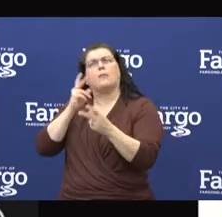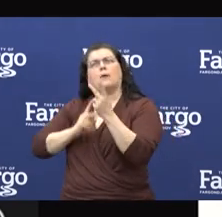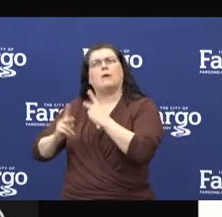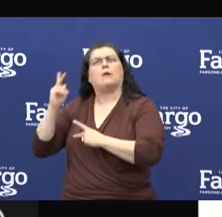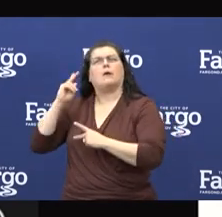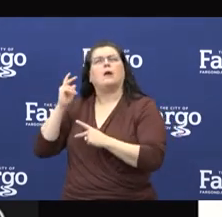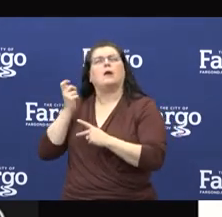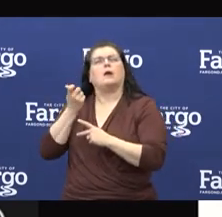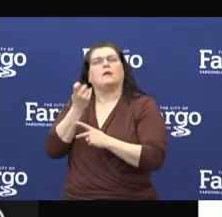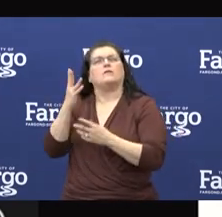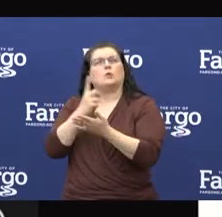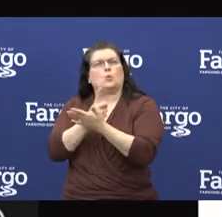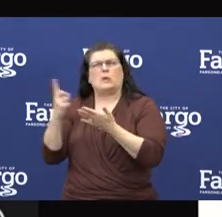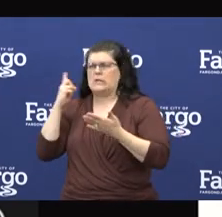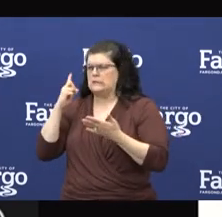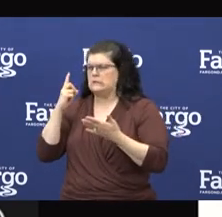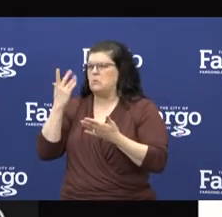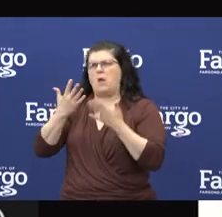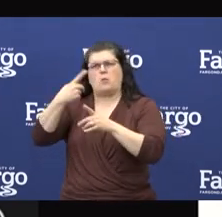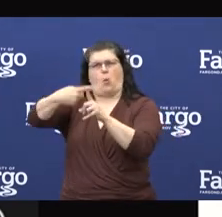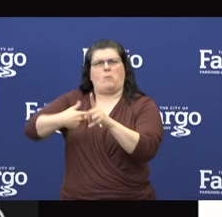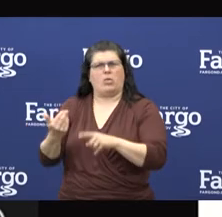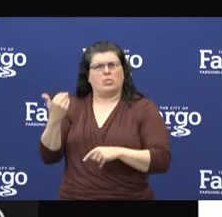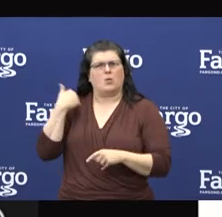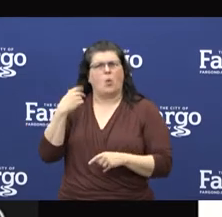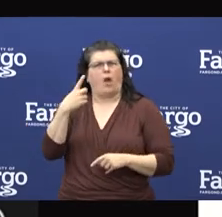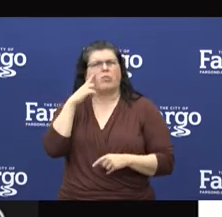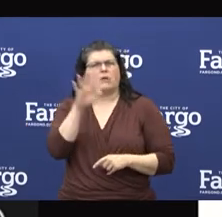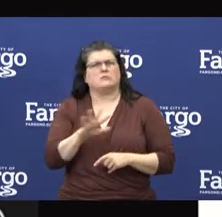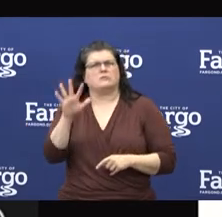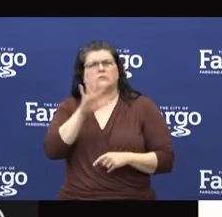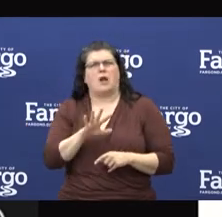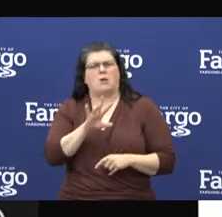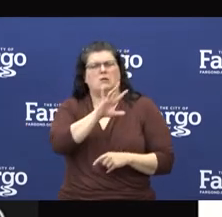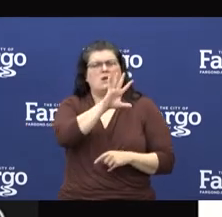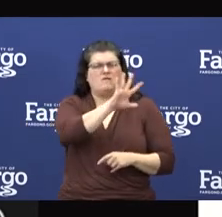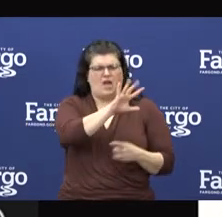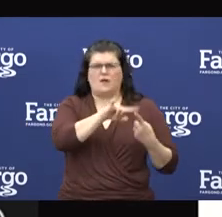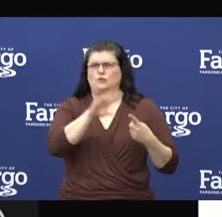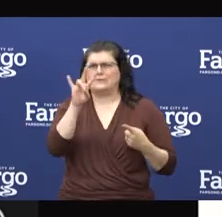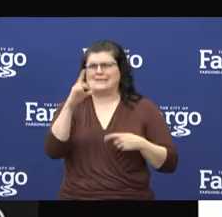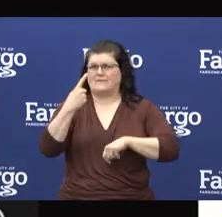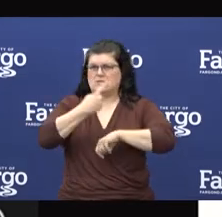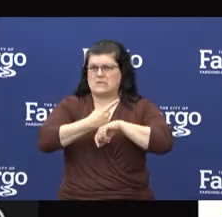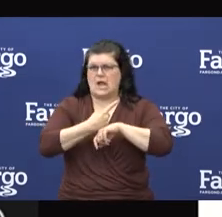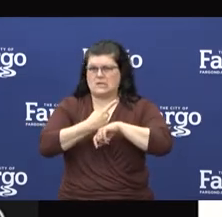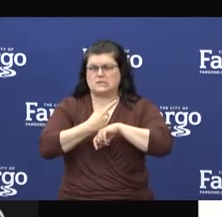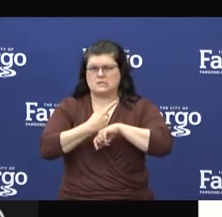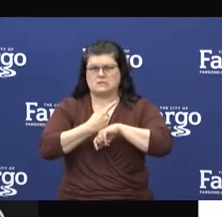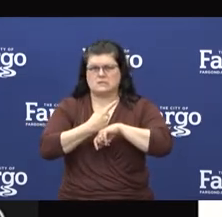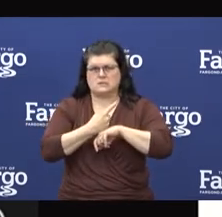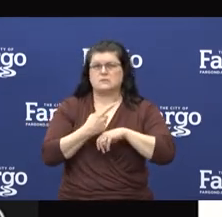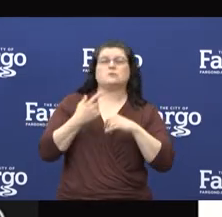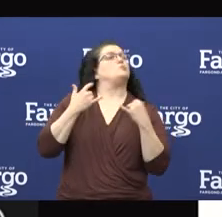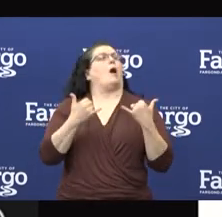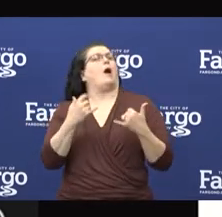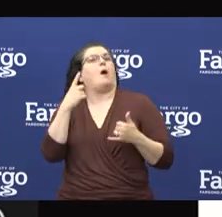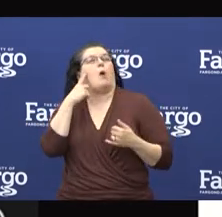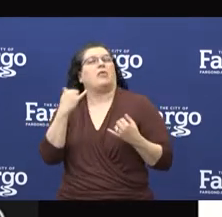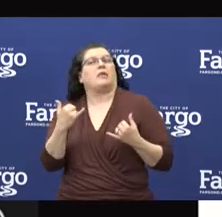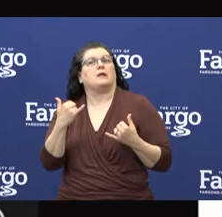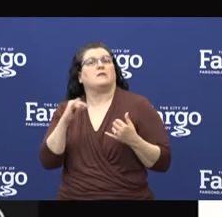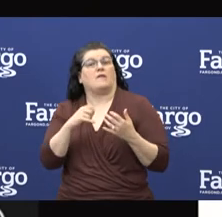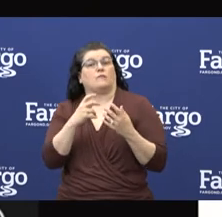several weeks ago or month ago or more, it was around 5 to 7 days. So I think what that suggests is that the